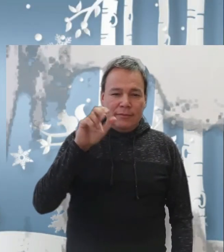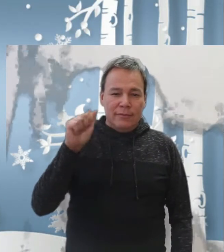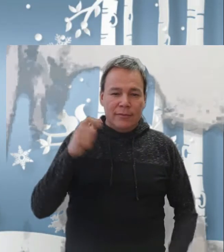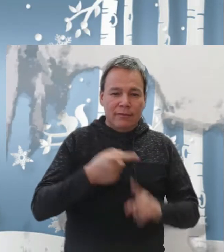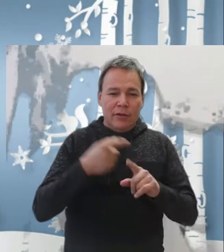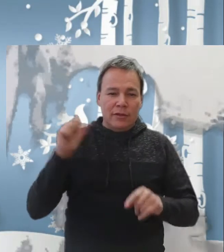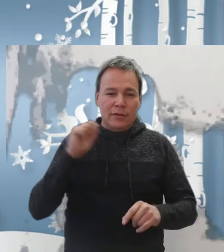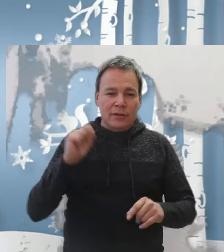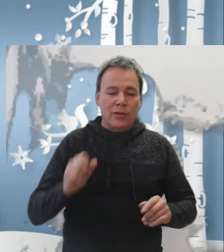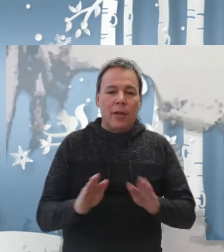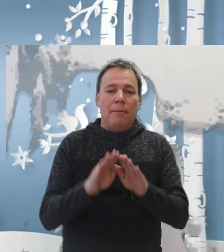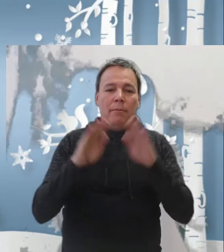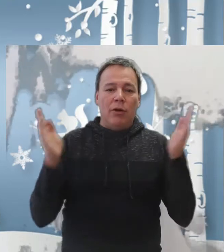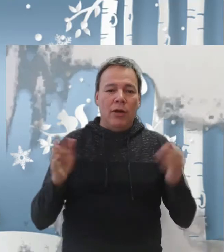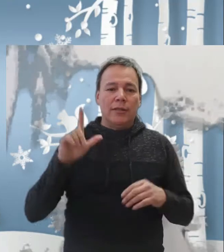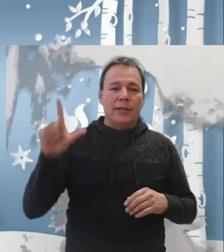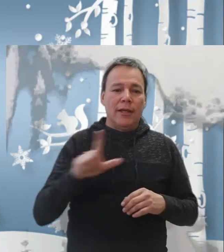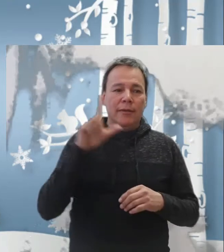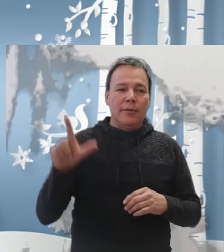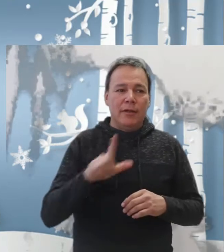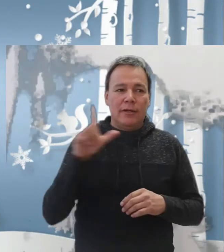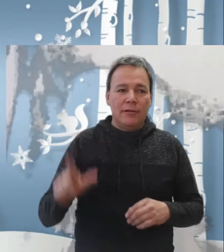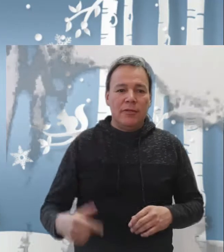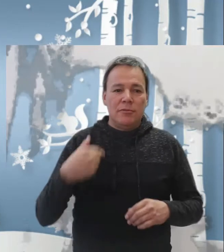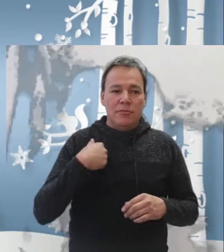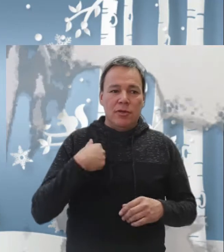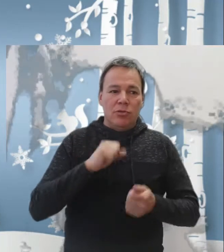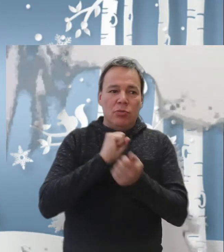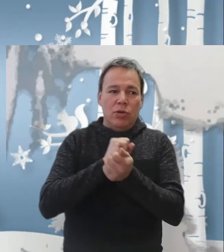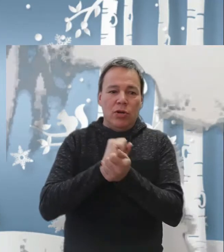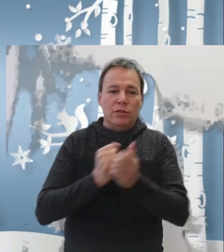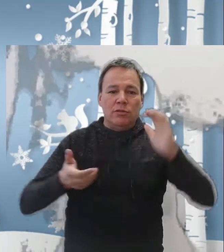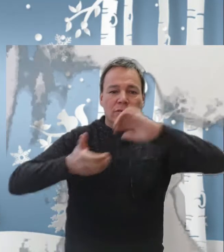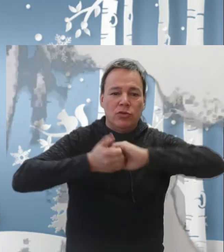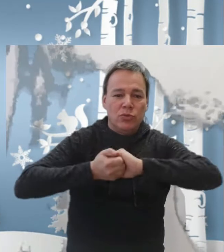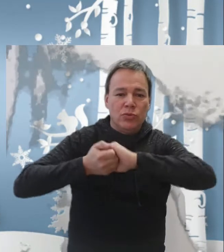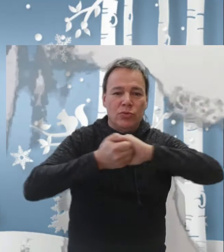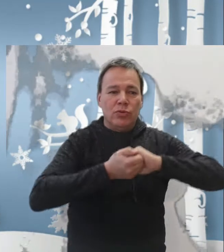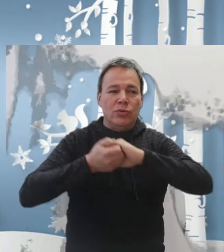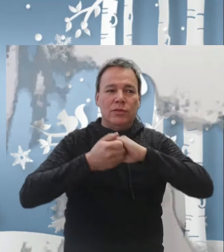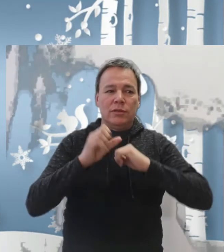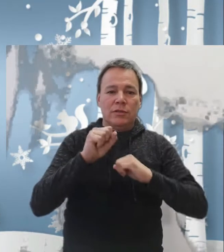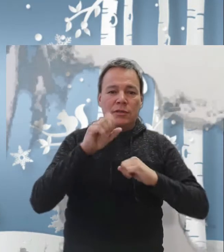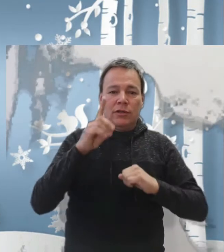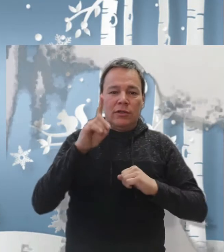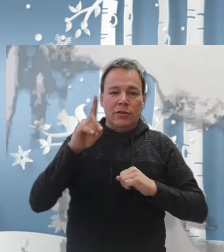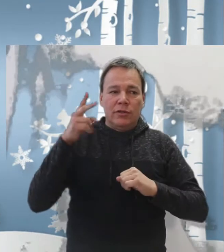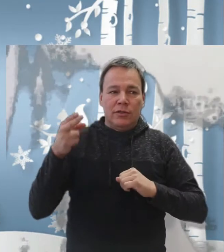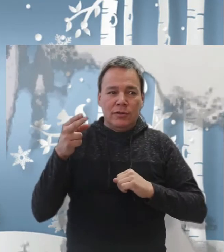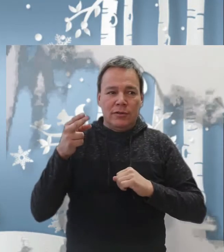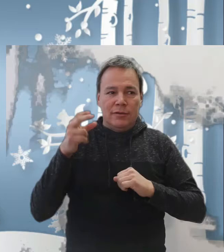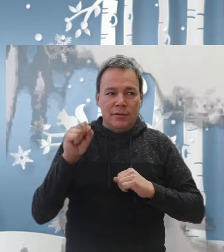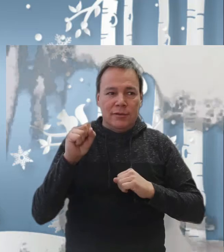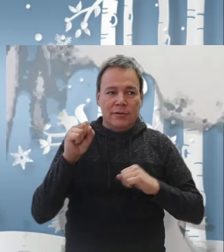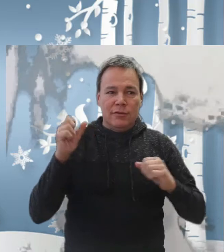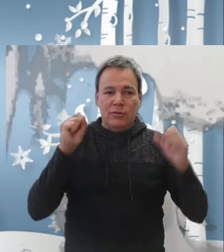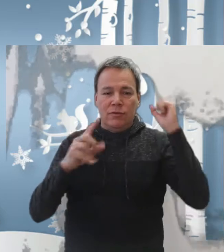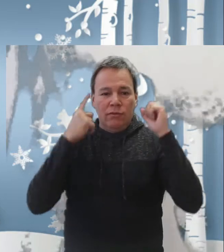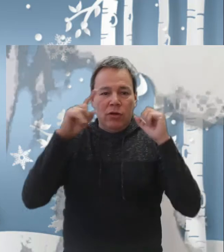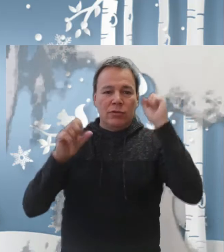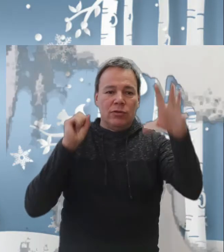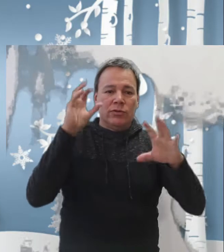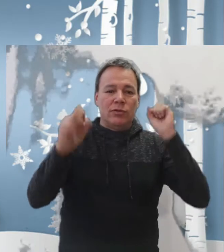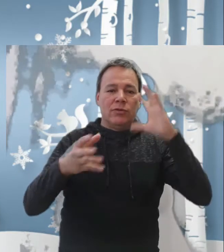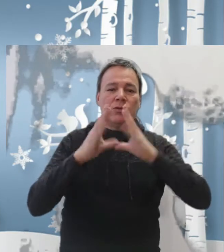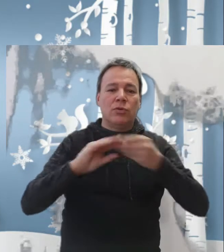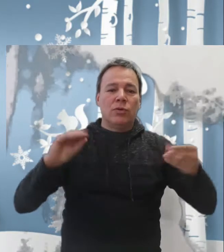is Adriana from Saskatoon Public Library, and I'm here bringing you an interpreted story time in partnership with Saskatchewan Deaf and Hard of